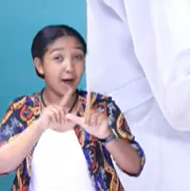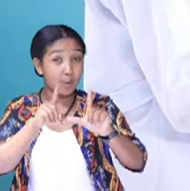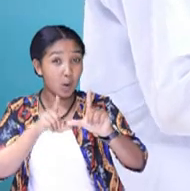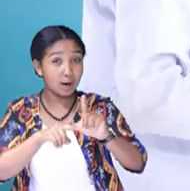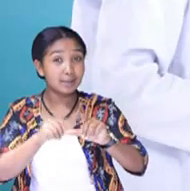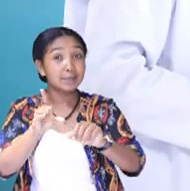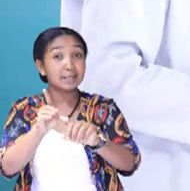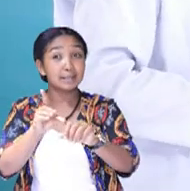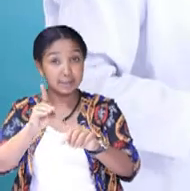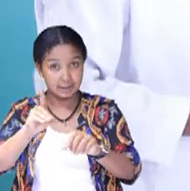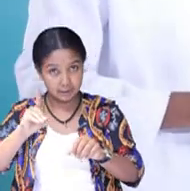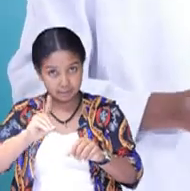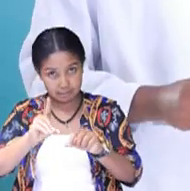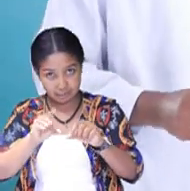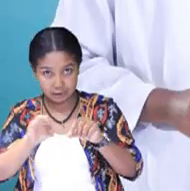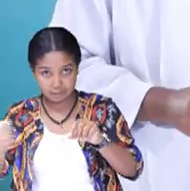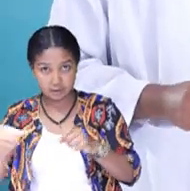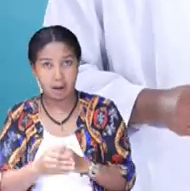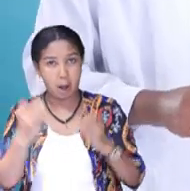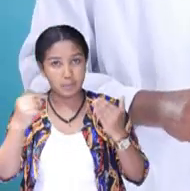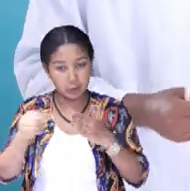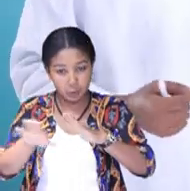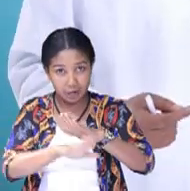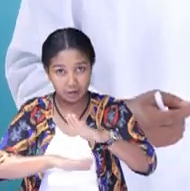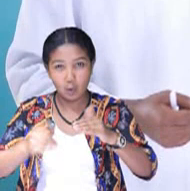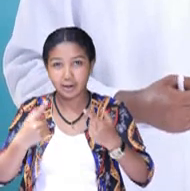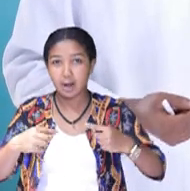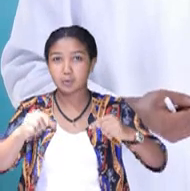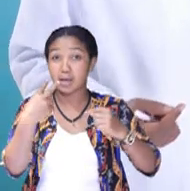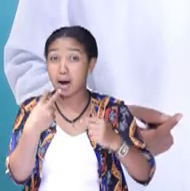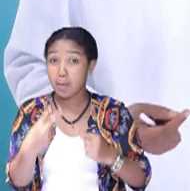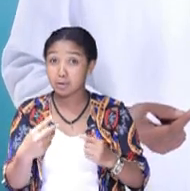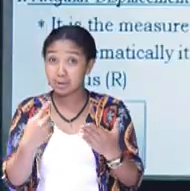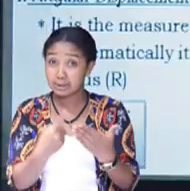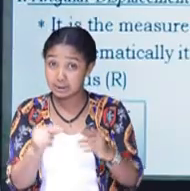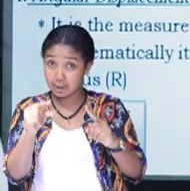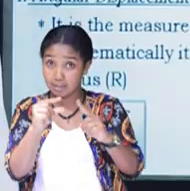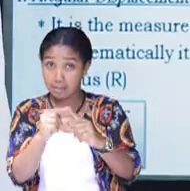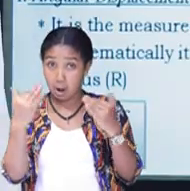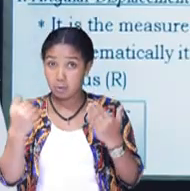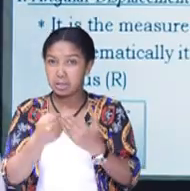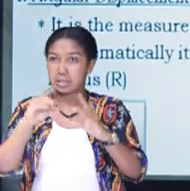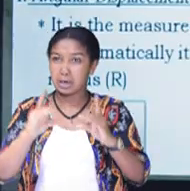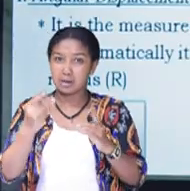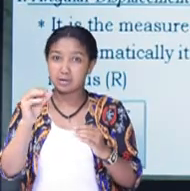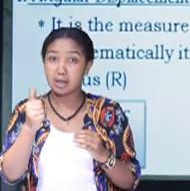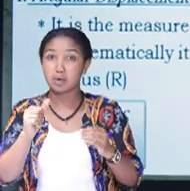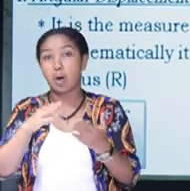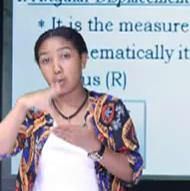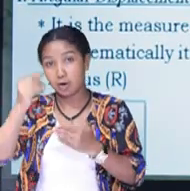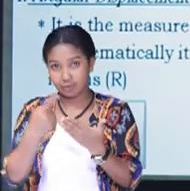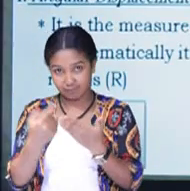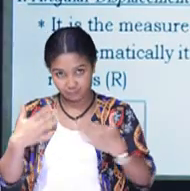angular displacement. Students, I hope in your lower grade, you have tried to see about this term. I hope in grade 10, you have learned